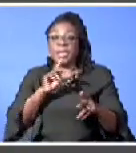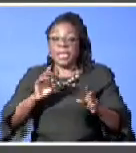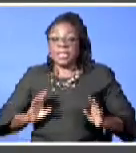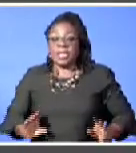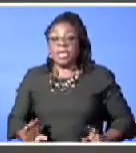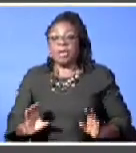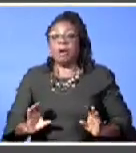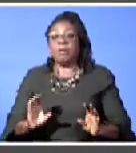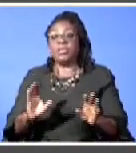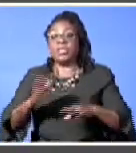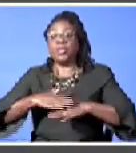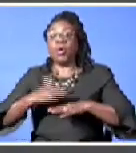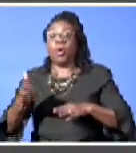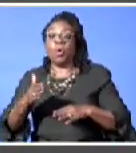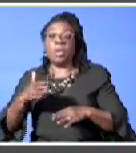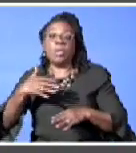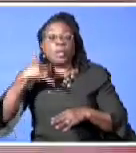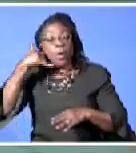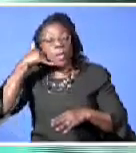to call the hotlines